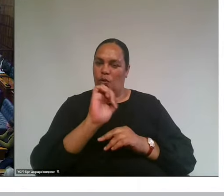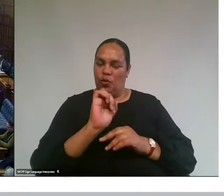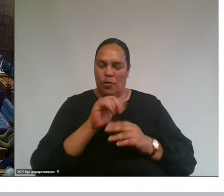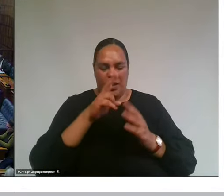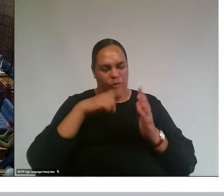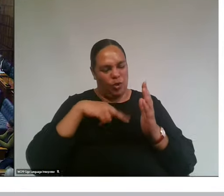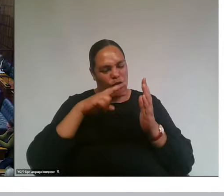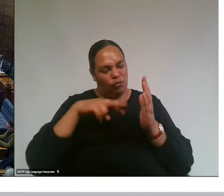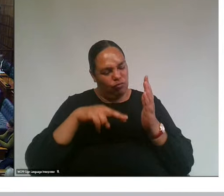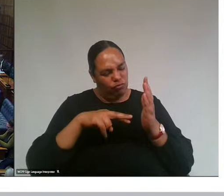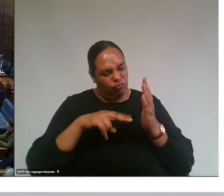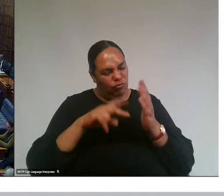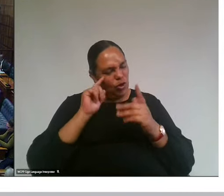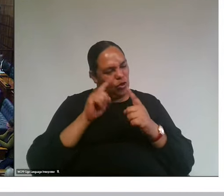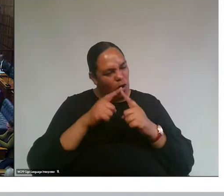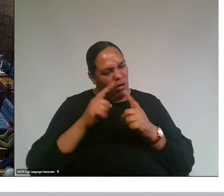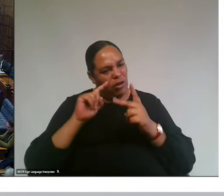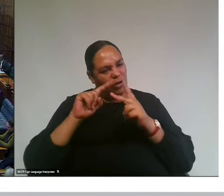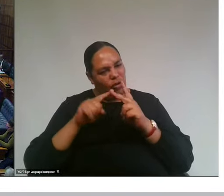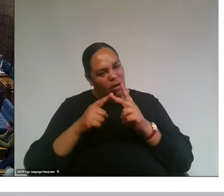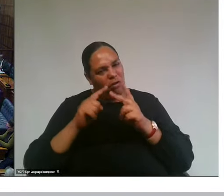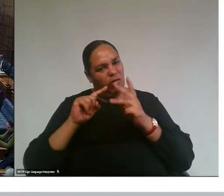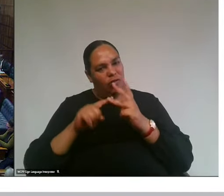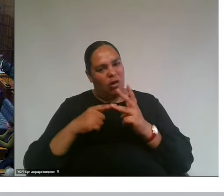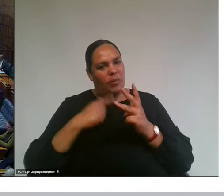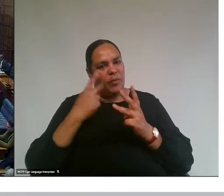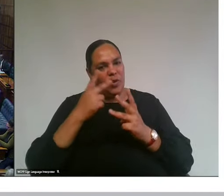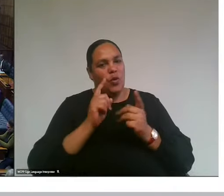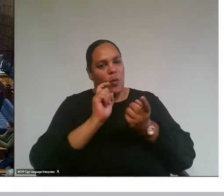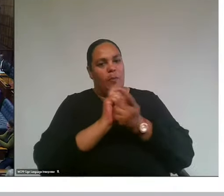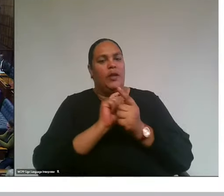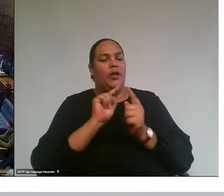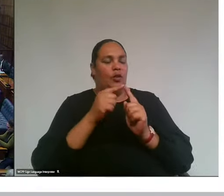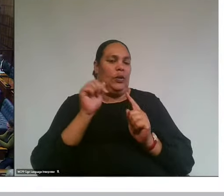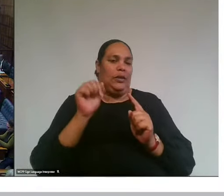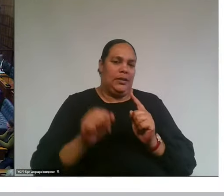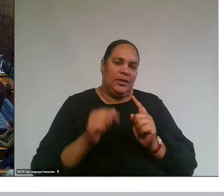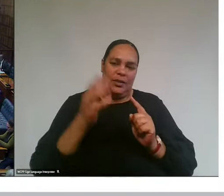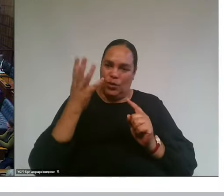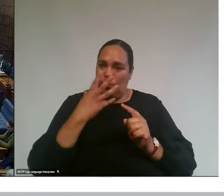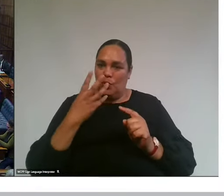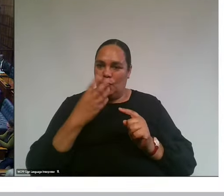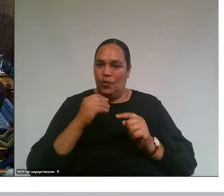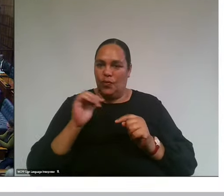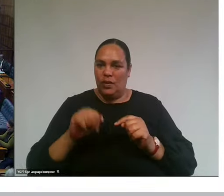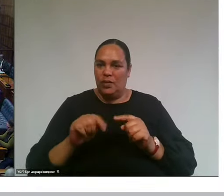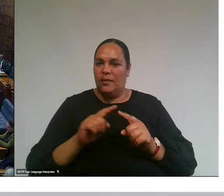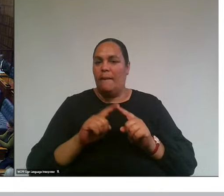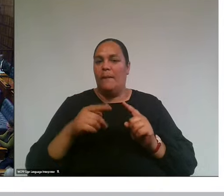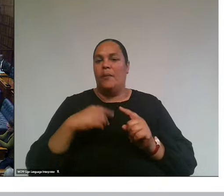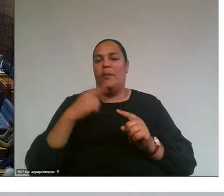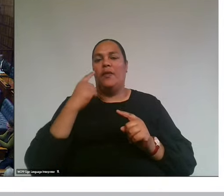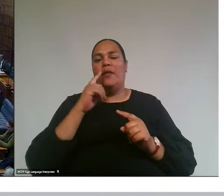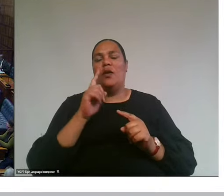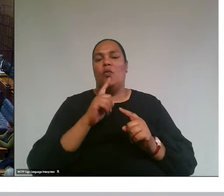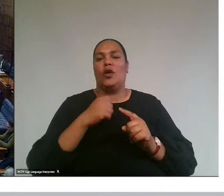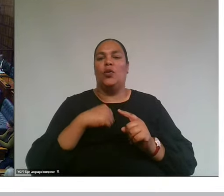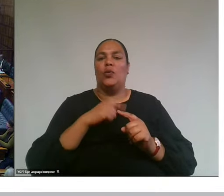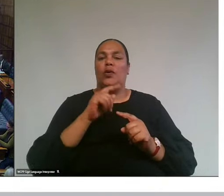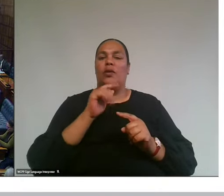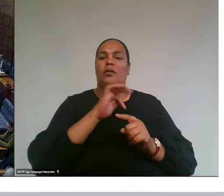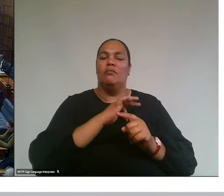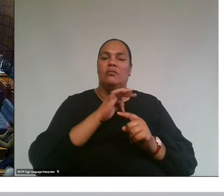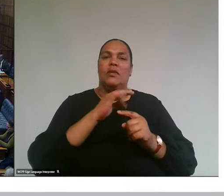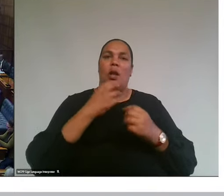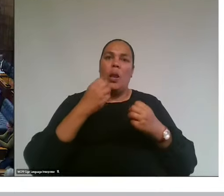look all all the targets that you're meeting you're meeting the targets which is beautiful but I think what what we tend to lose